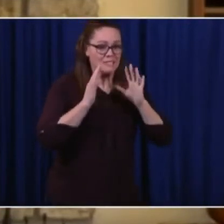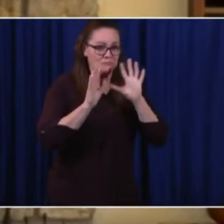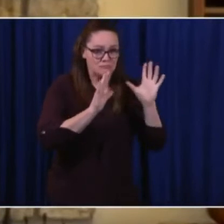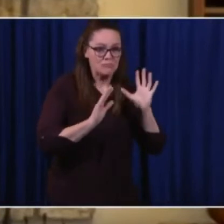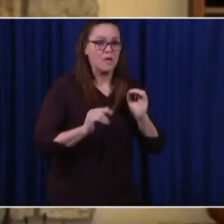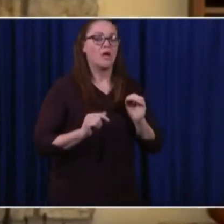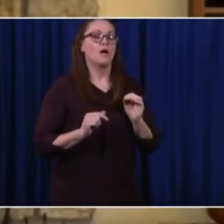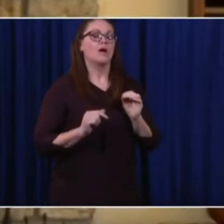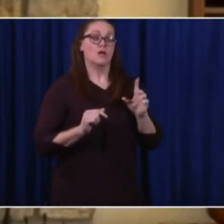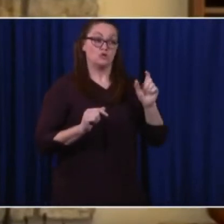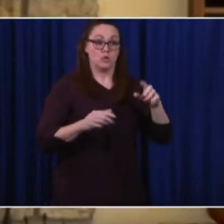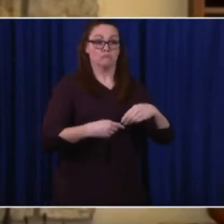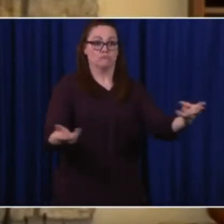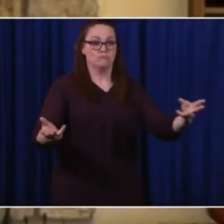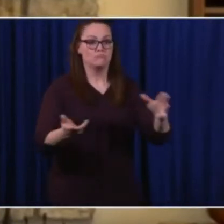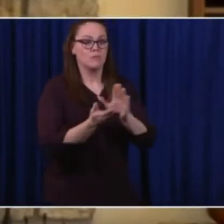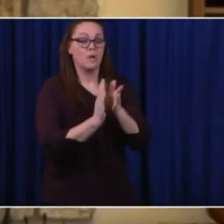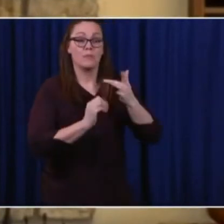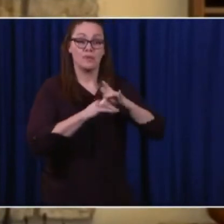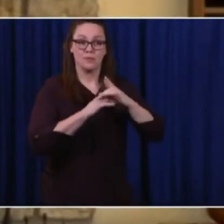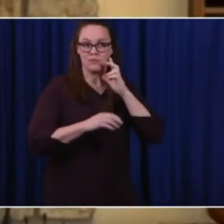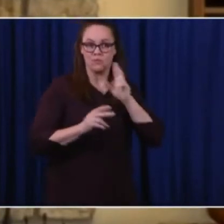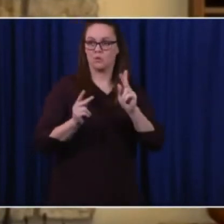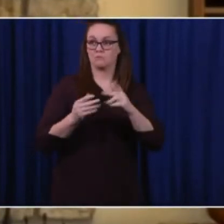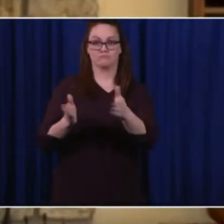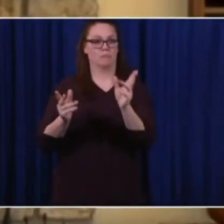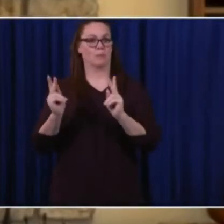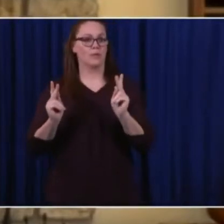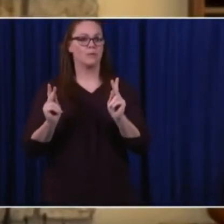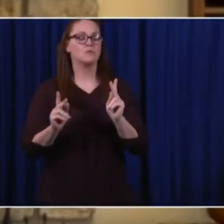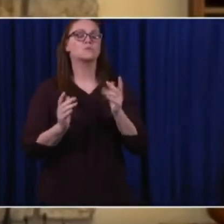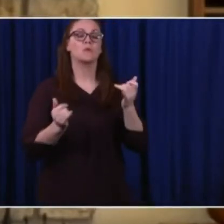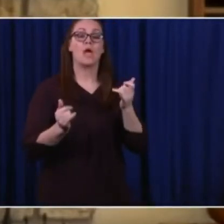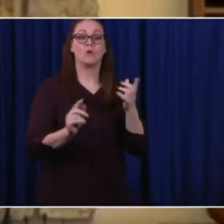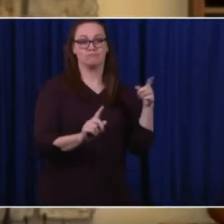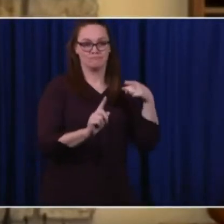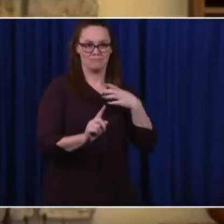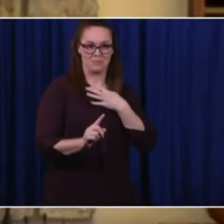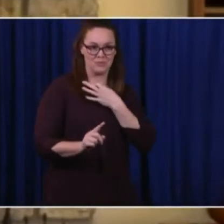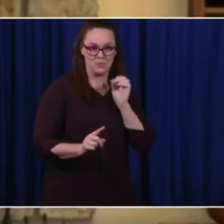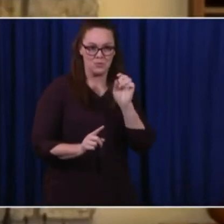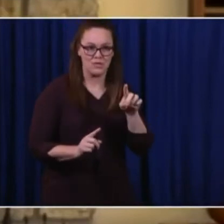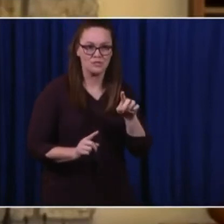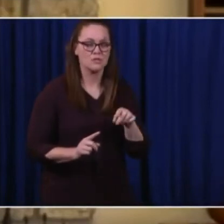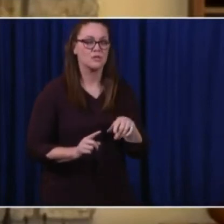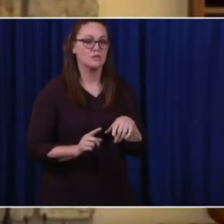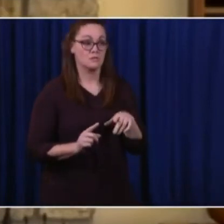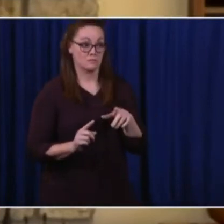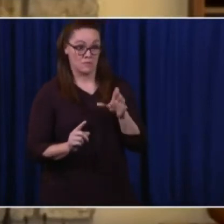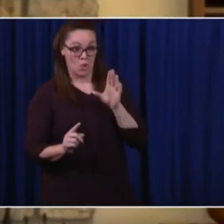should be released to the public. So I just wanted to inquire if you had any plans, when and how to release that.